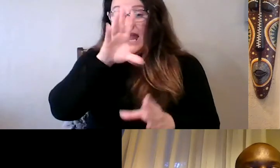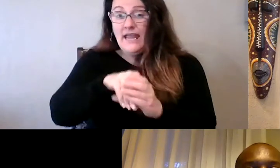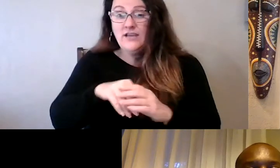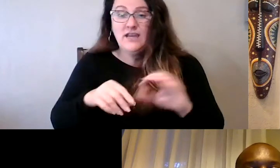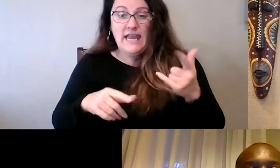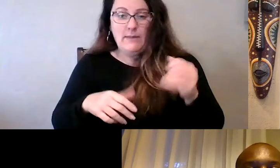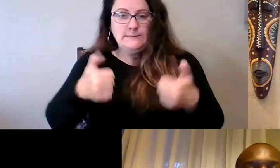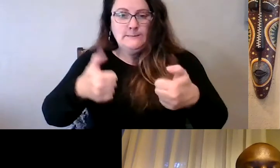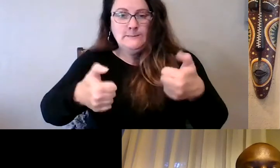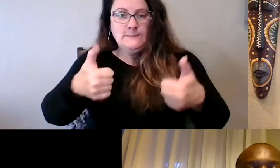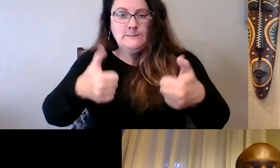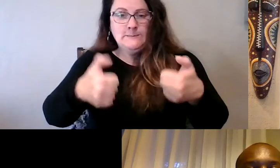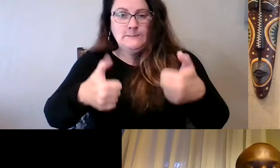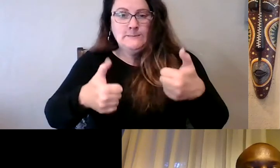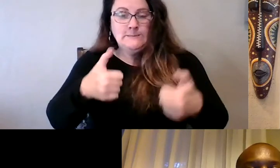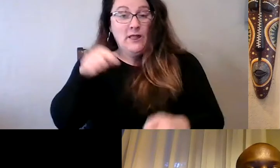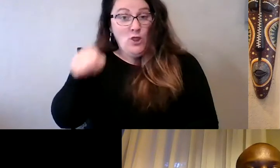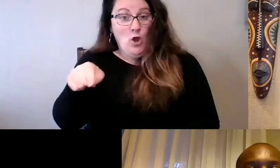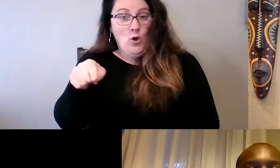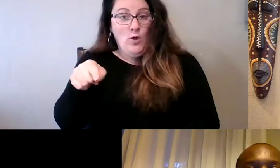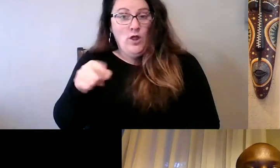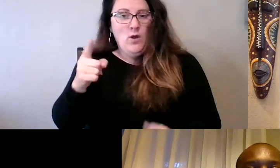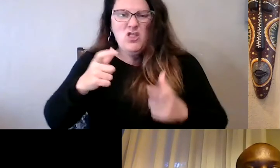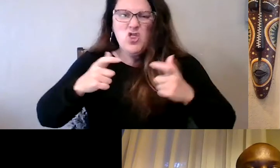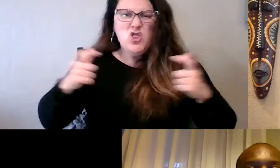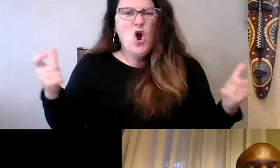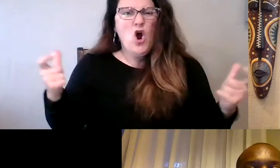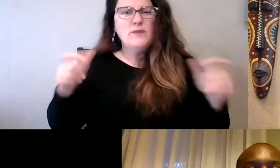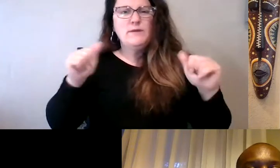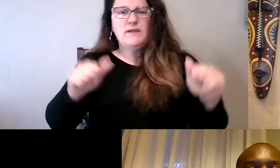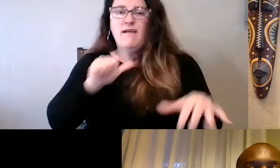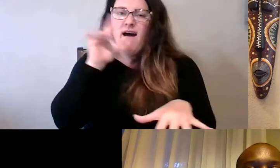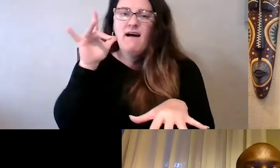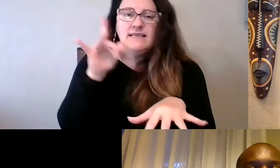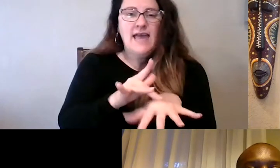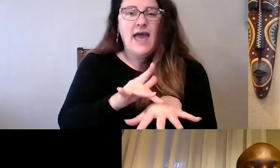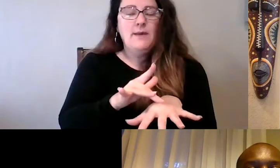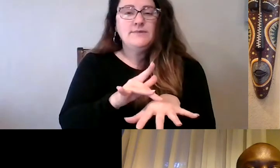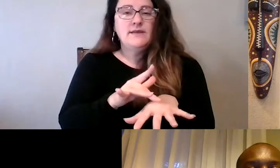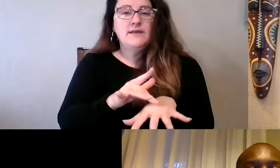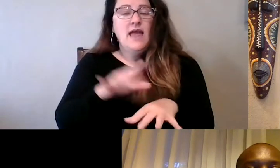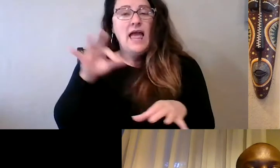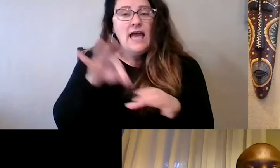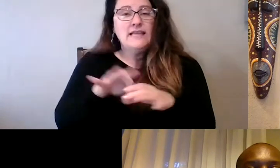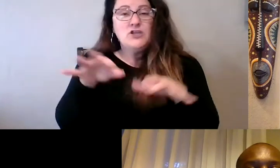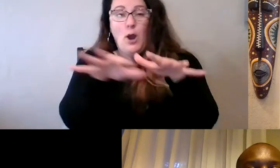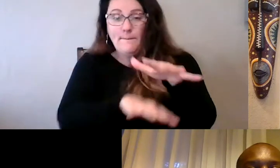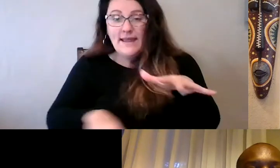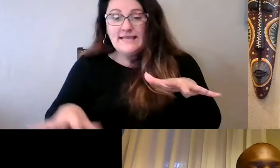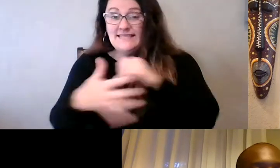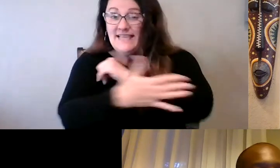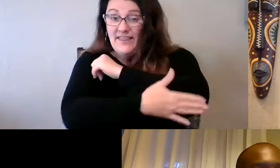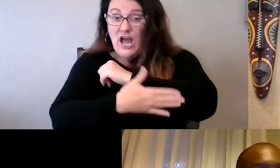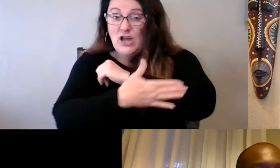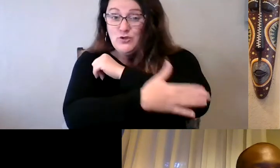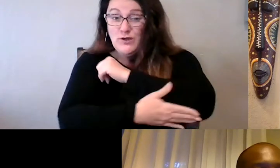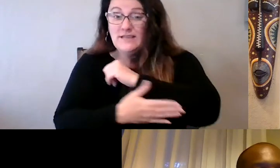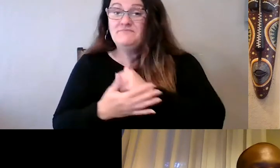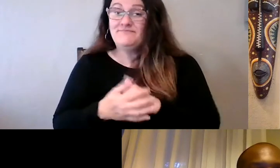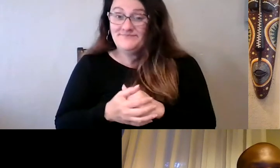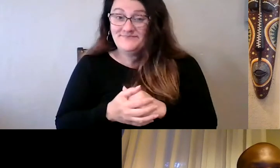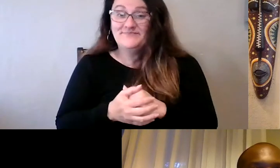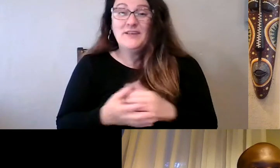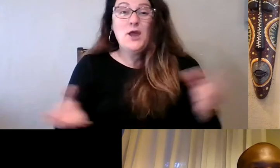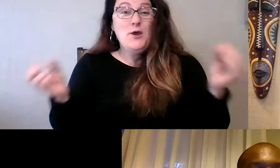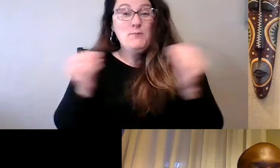gamers. Gamers are one of the largest, potentially untapped electoral bases in the country. And more